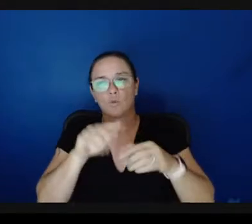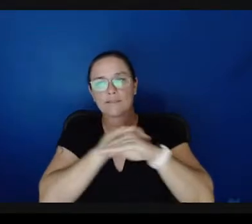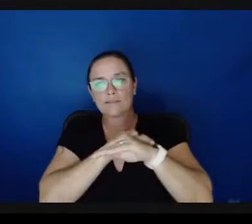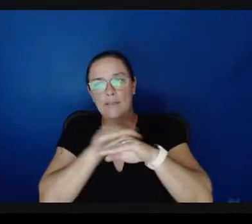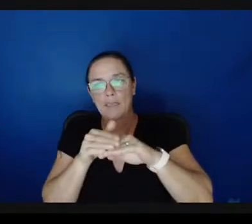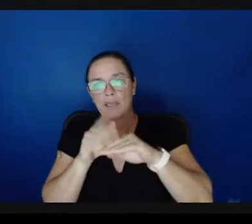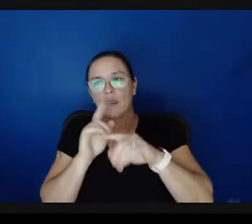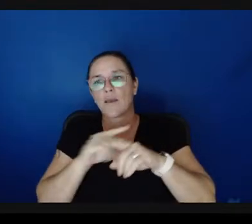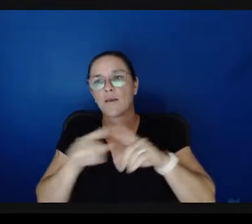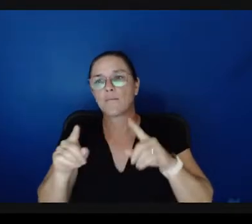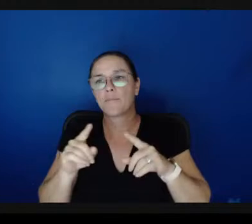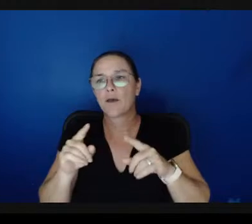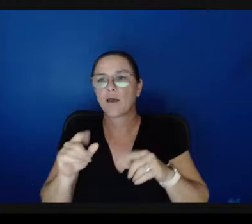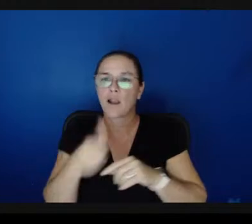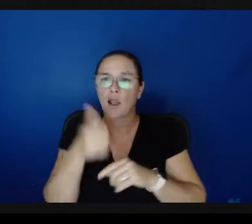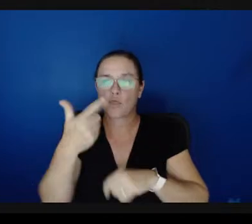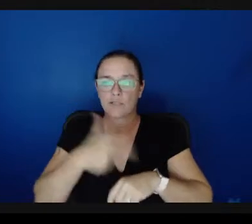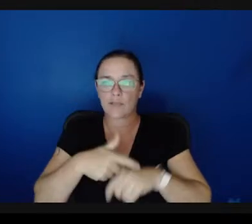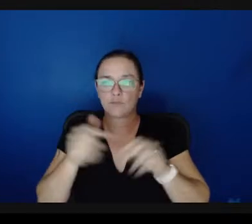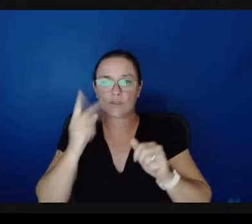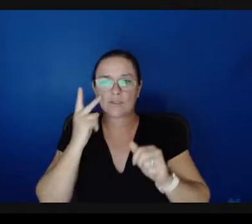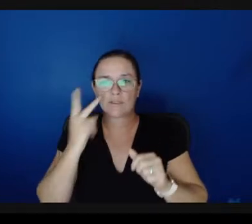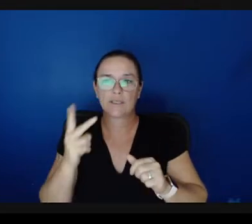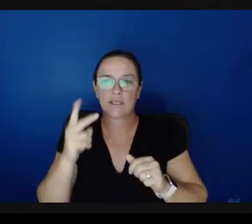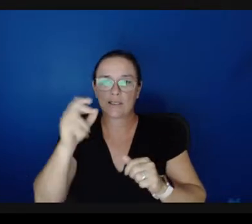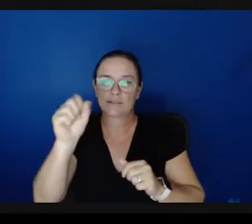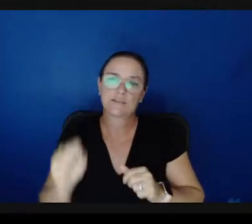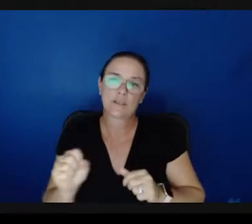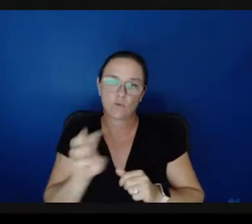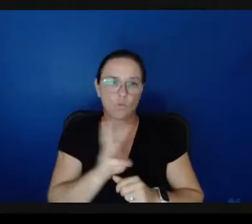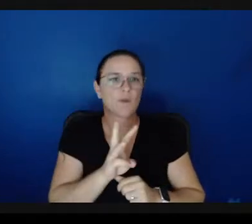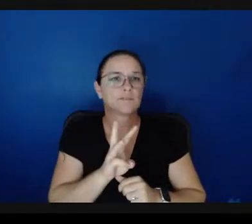other times you see it dispersing to the southwest,